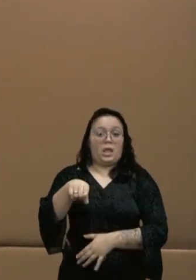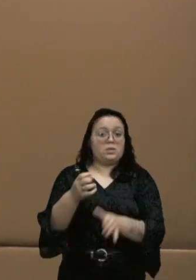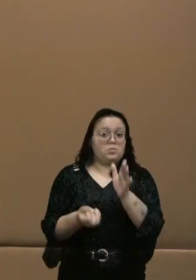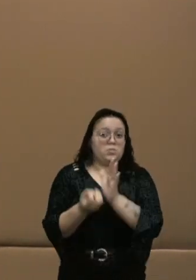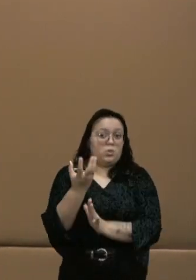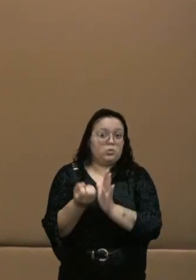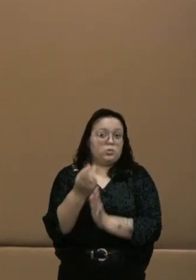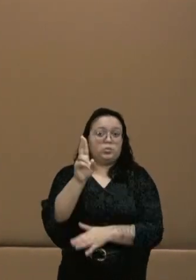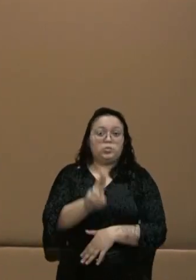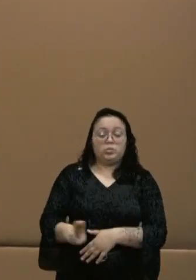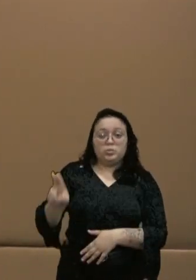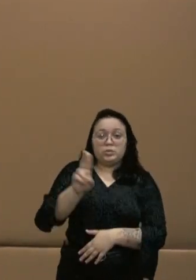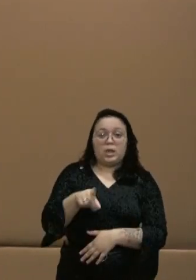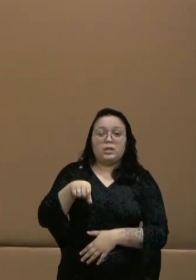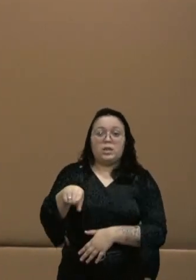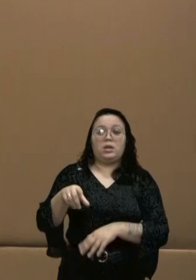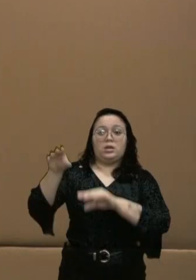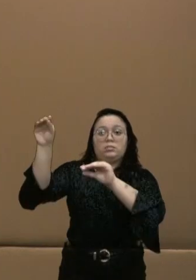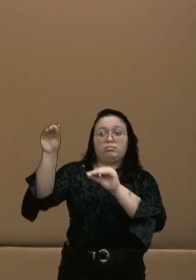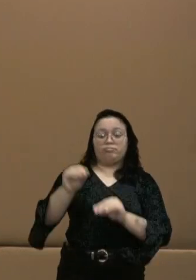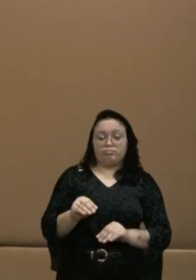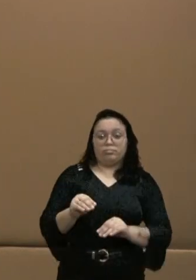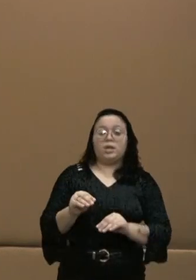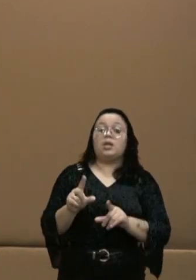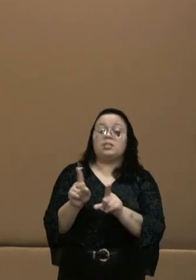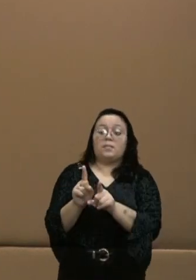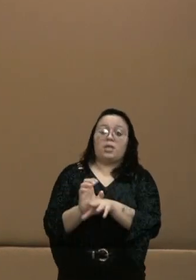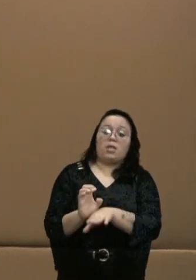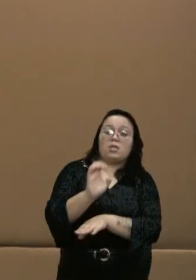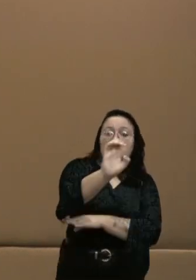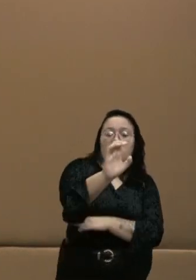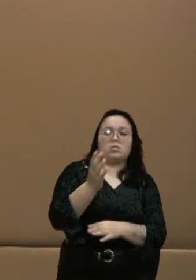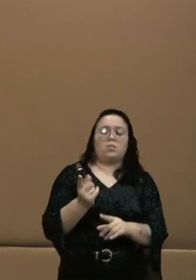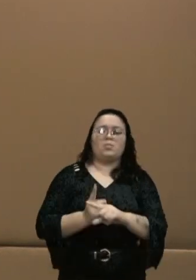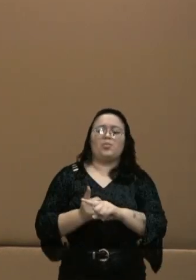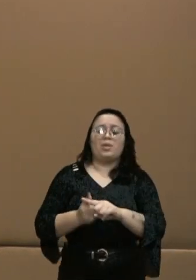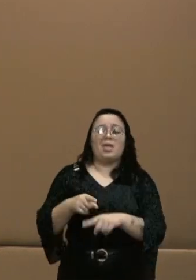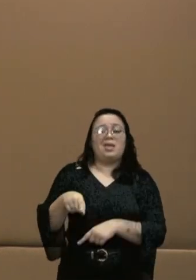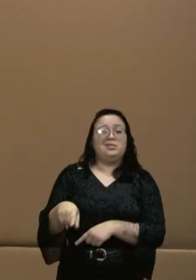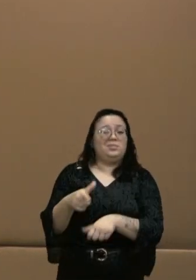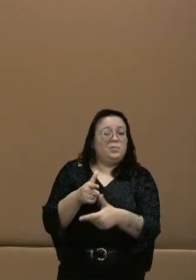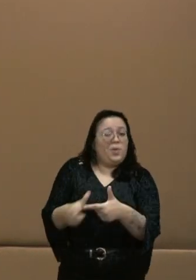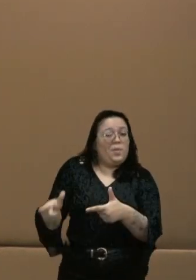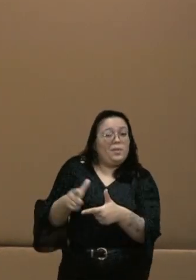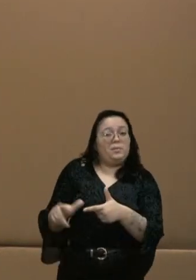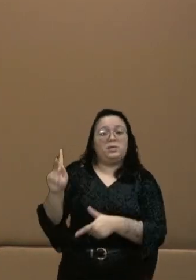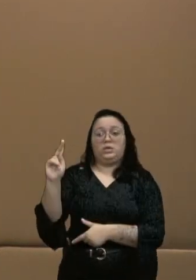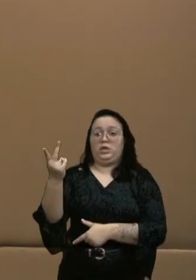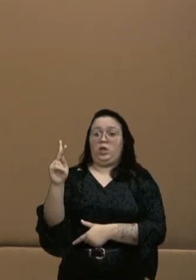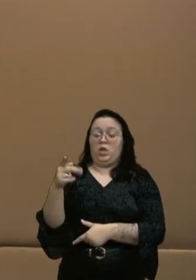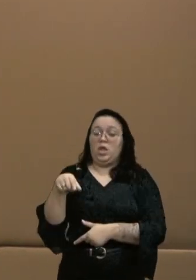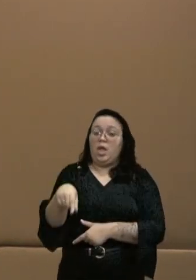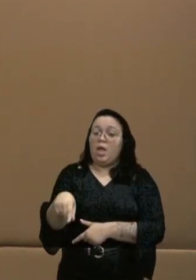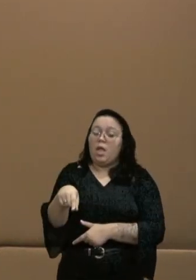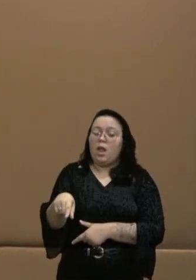have these products produced for export, because the major problem in hydrogen,